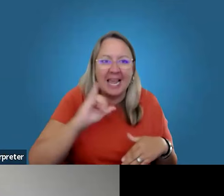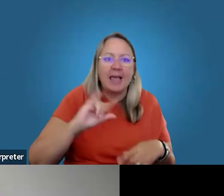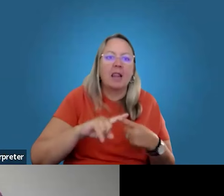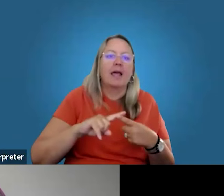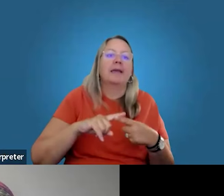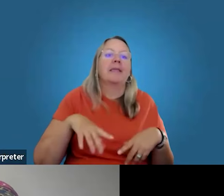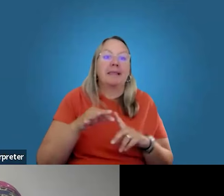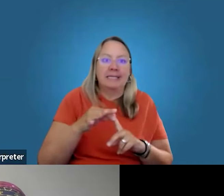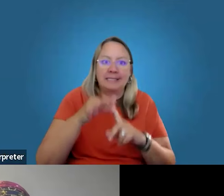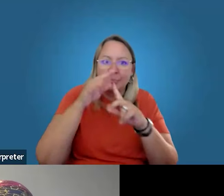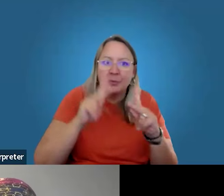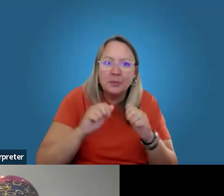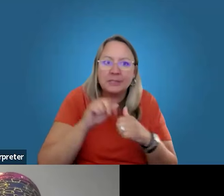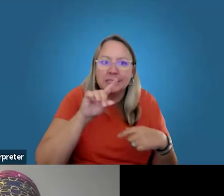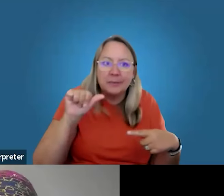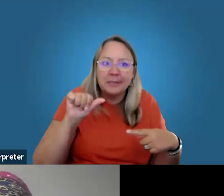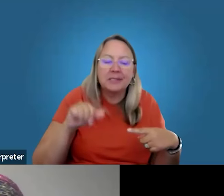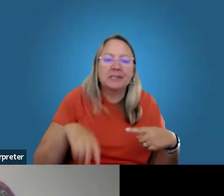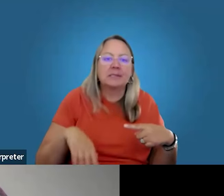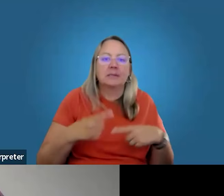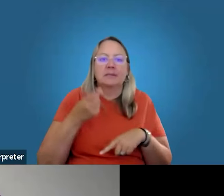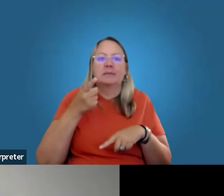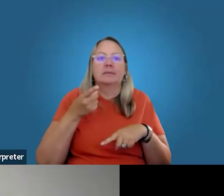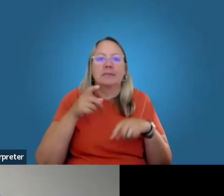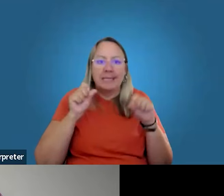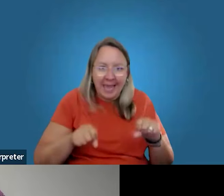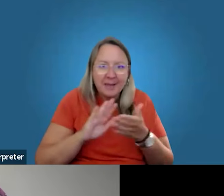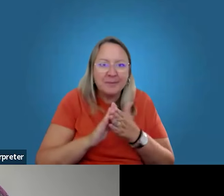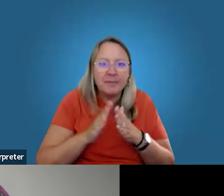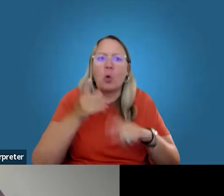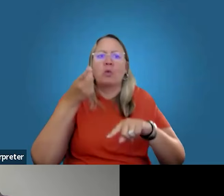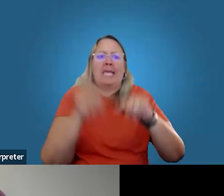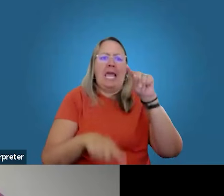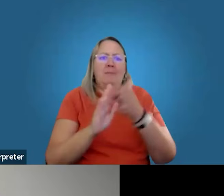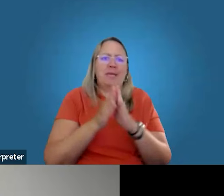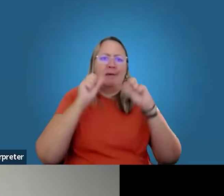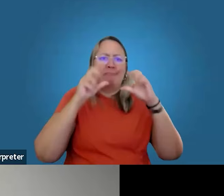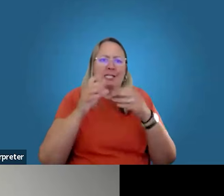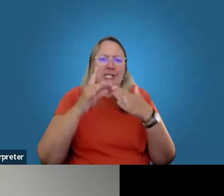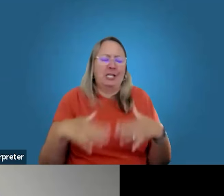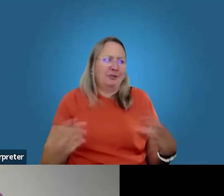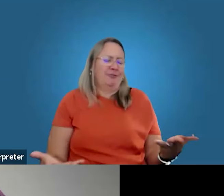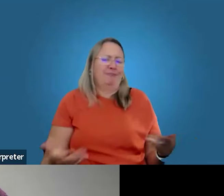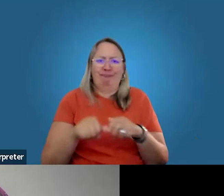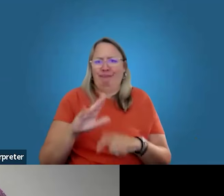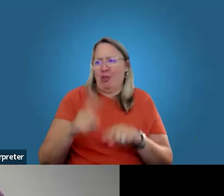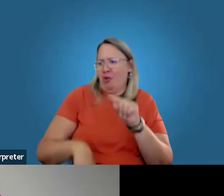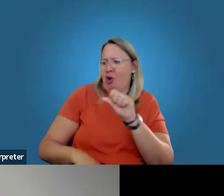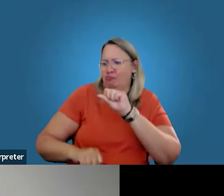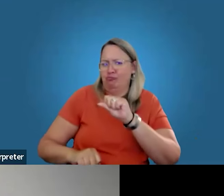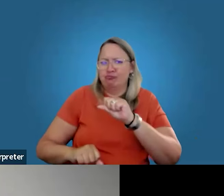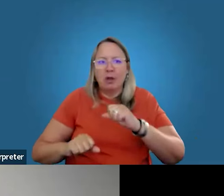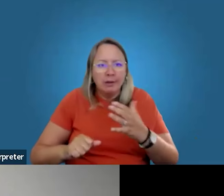that people with disabilities can't be amazing leaders for some reason, which would be ridiculous. There's things like that that you can lead with